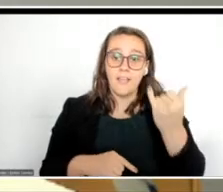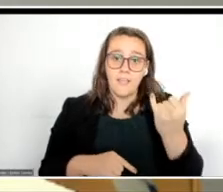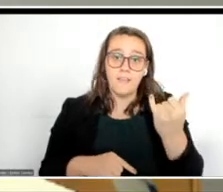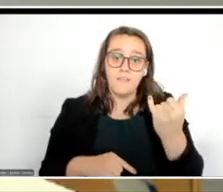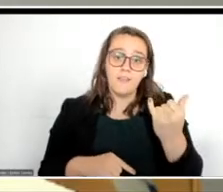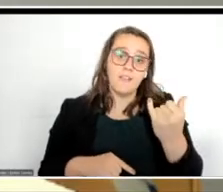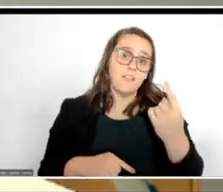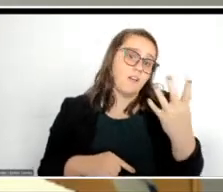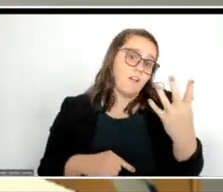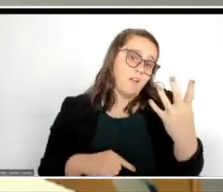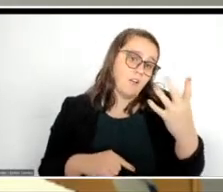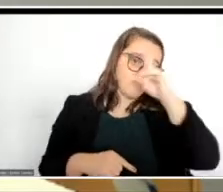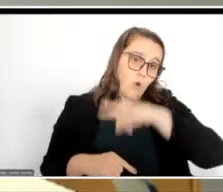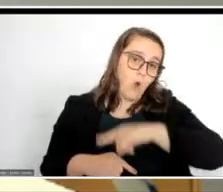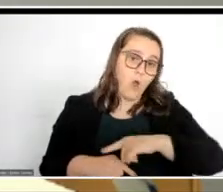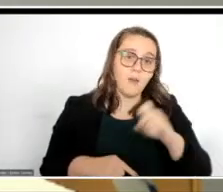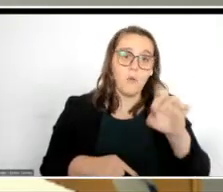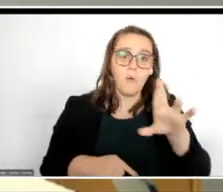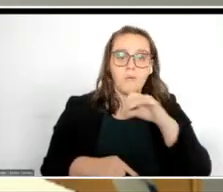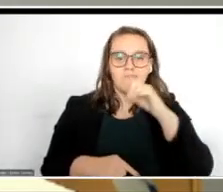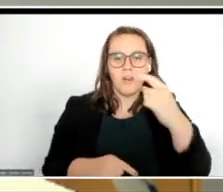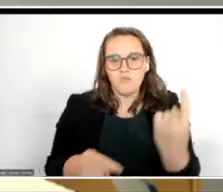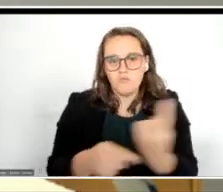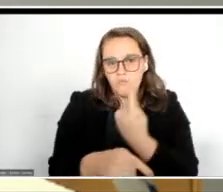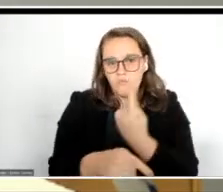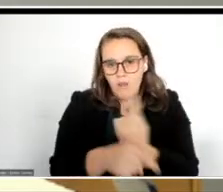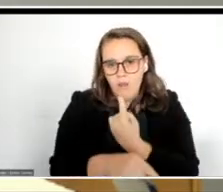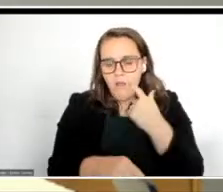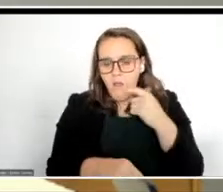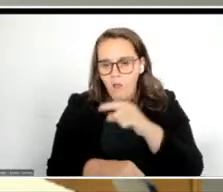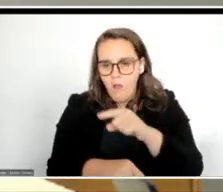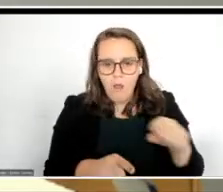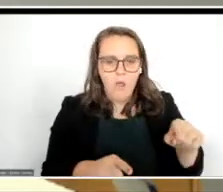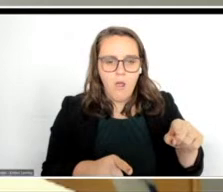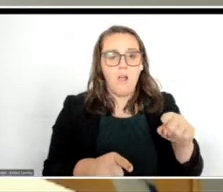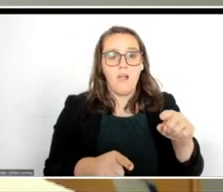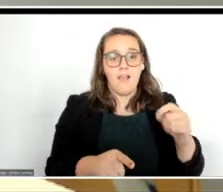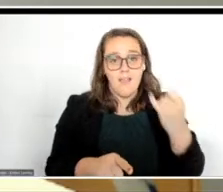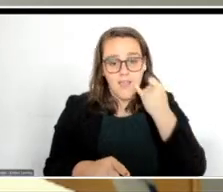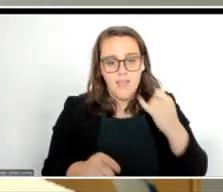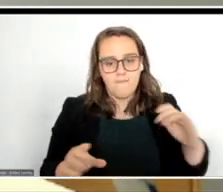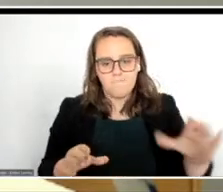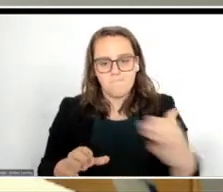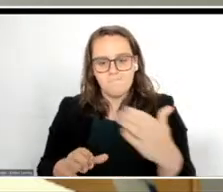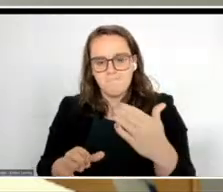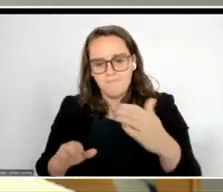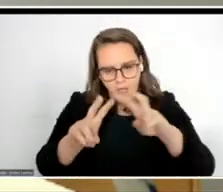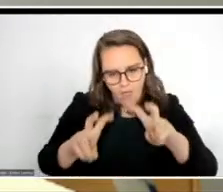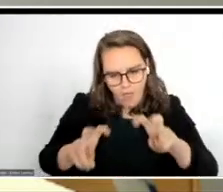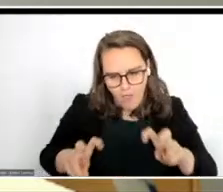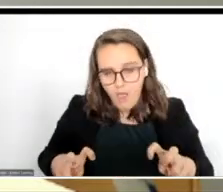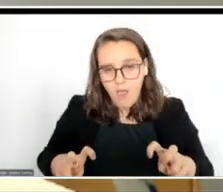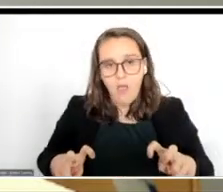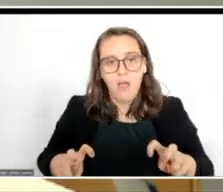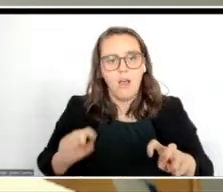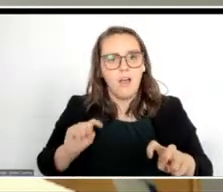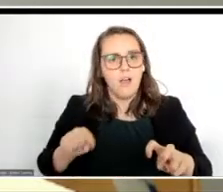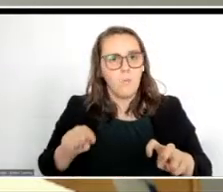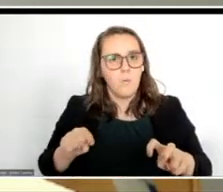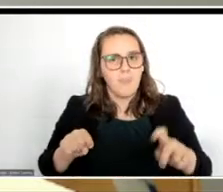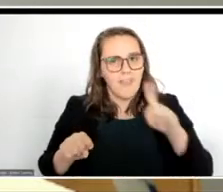abuse, or irregularities, if aggregated and read most favorably to the campaign, would that be outcome